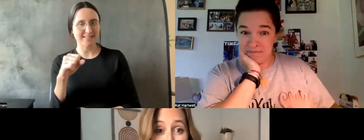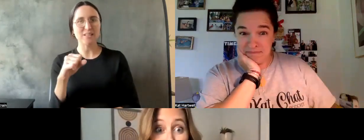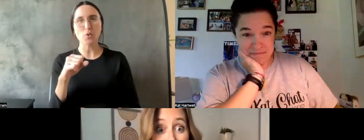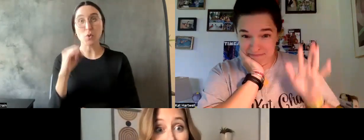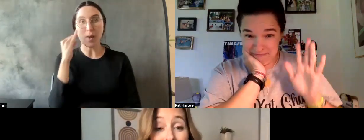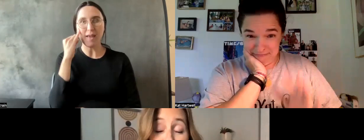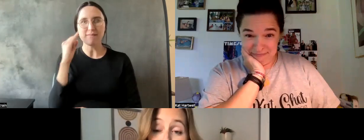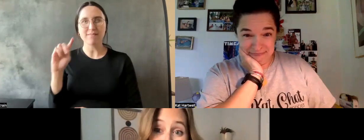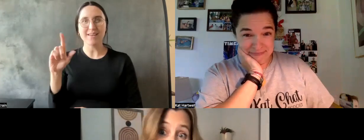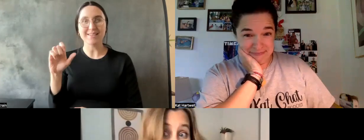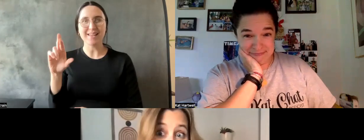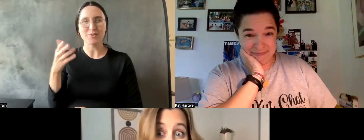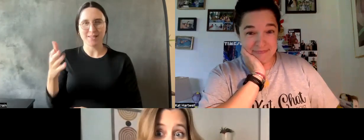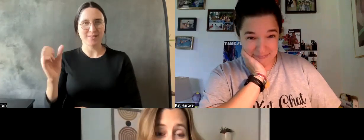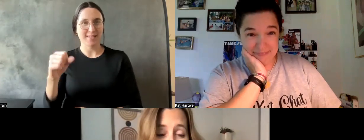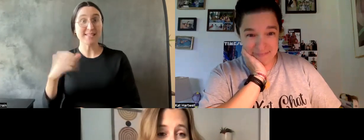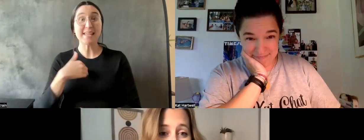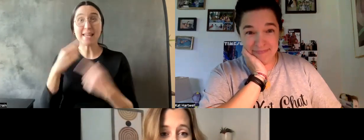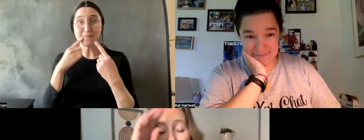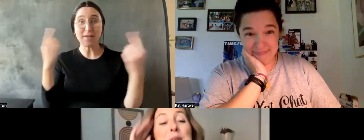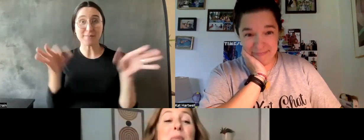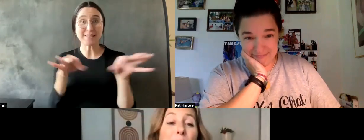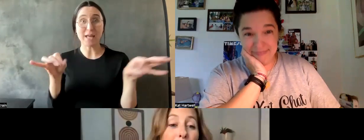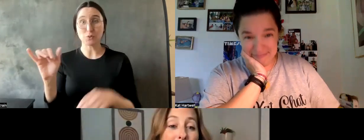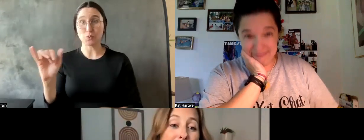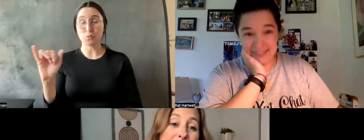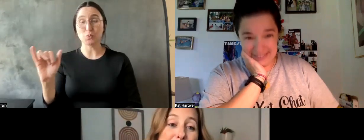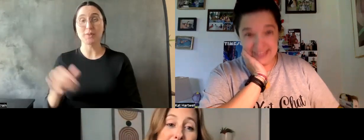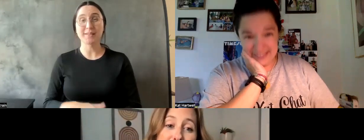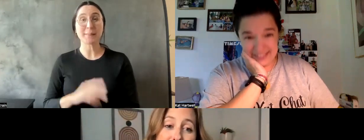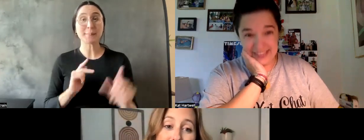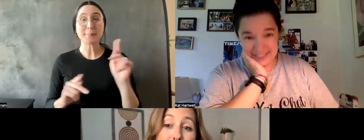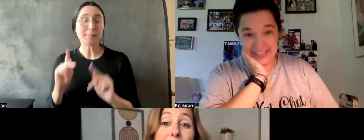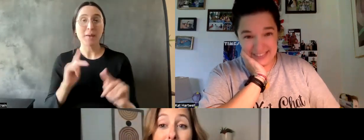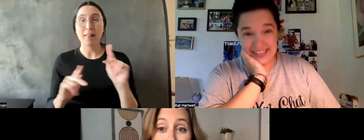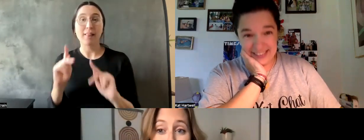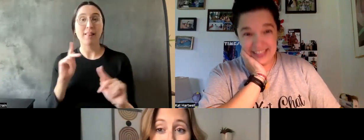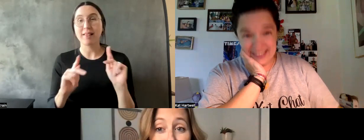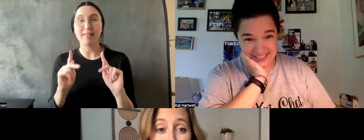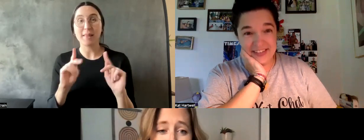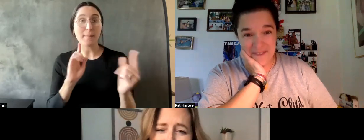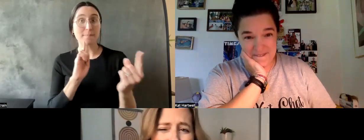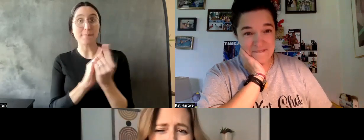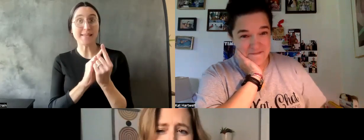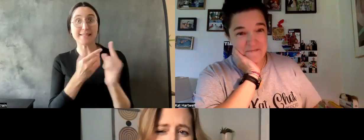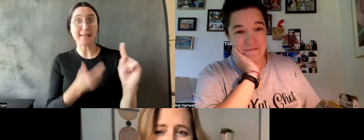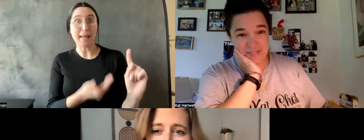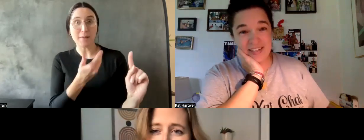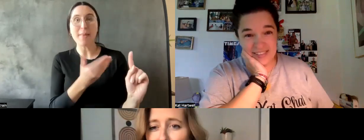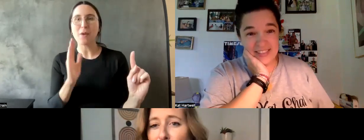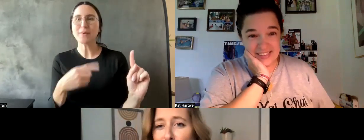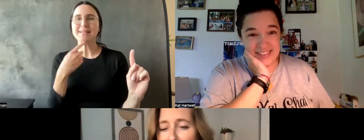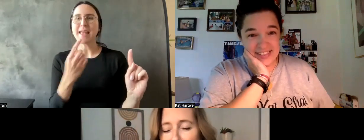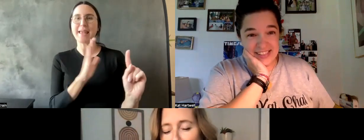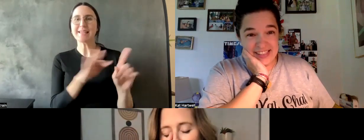some right, and he has some pretty famous lines, right? I mean, people when the fans meet them, they repeat them to him. So I can't pick any